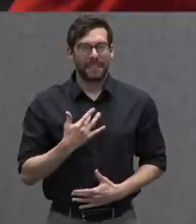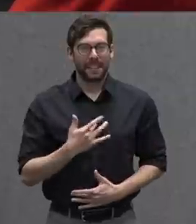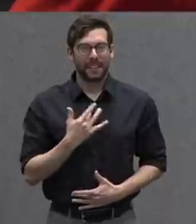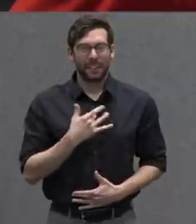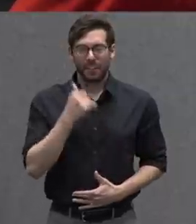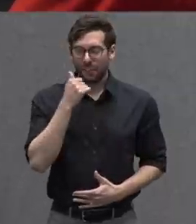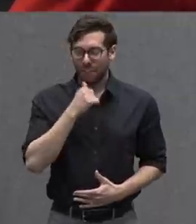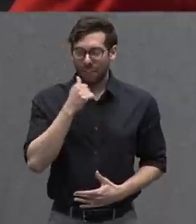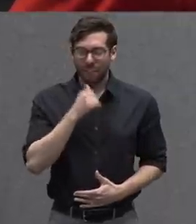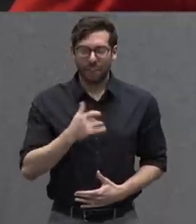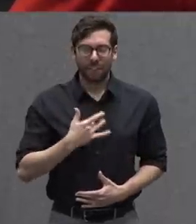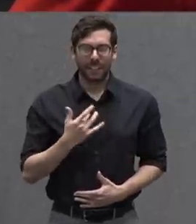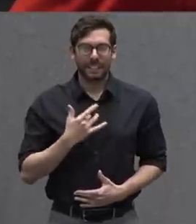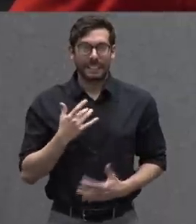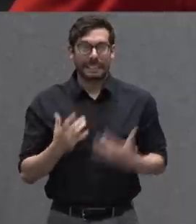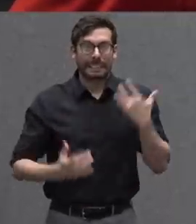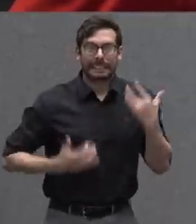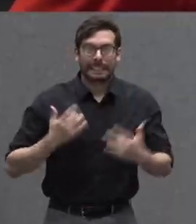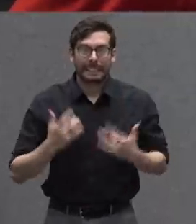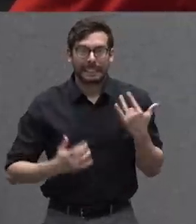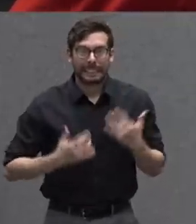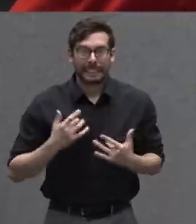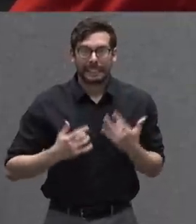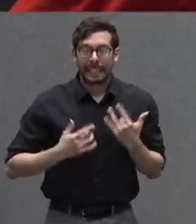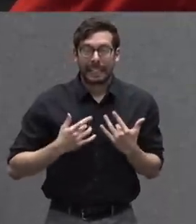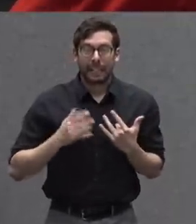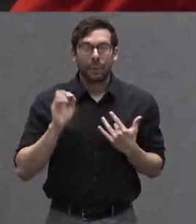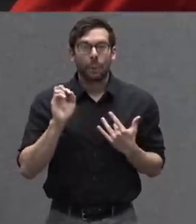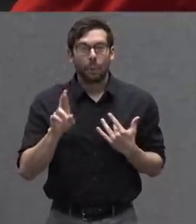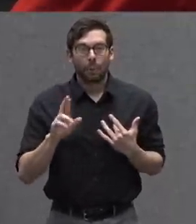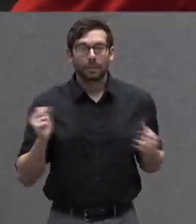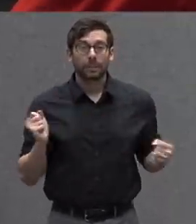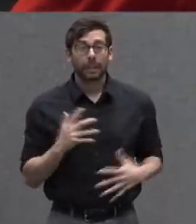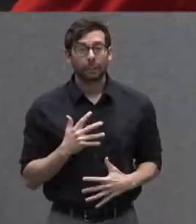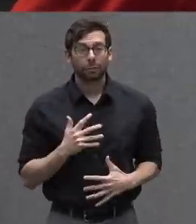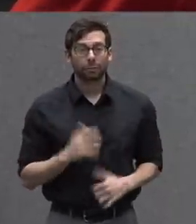waterfall, and maybe she was scared.